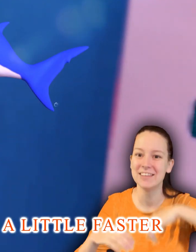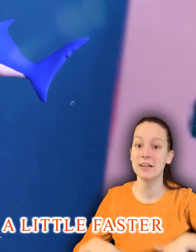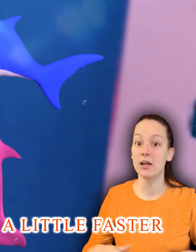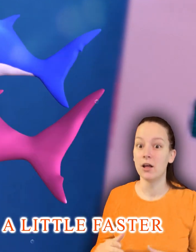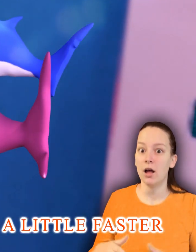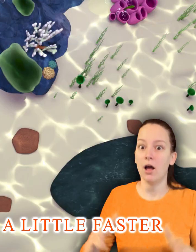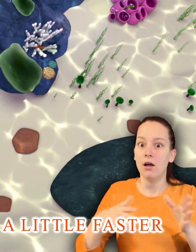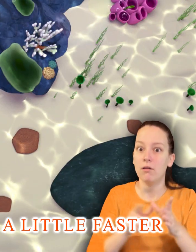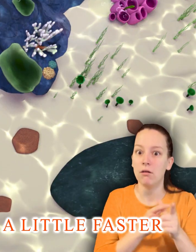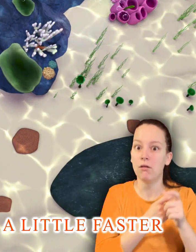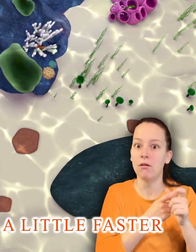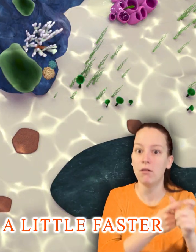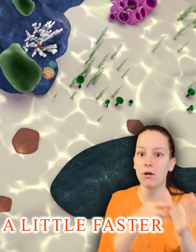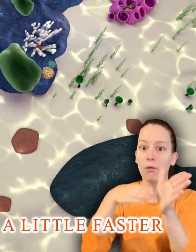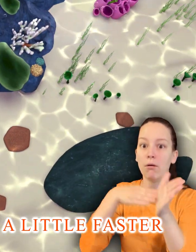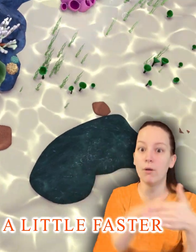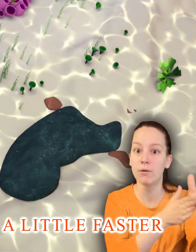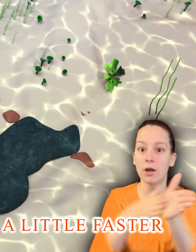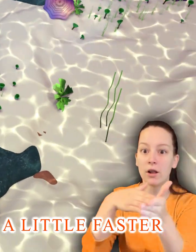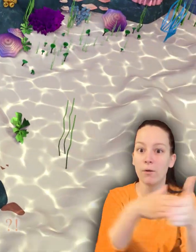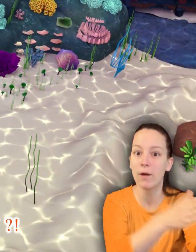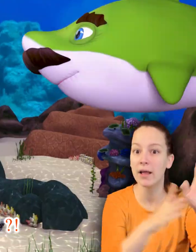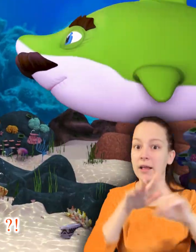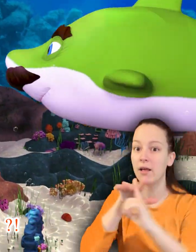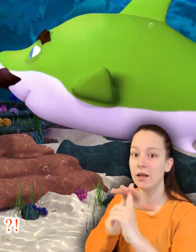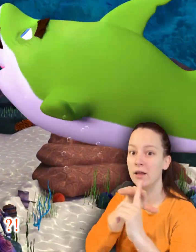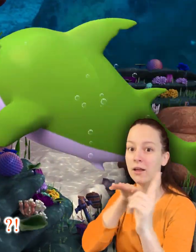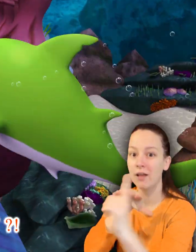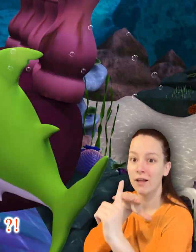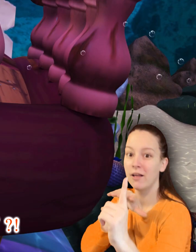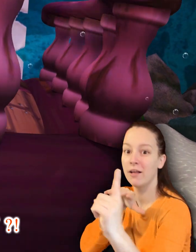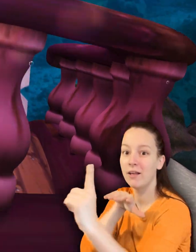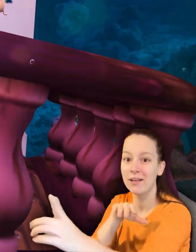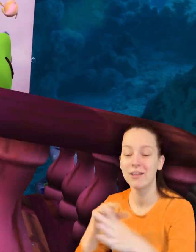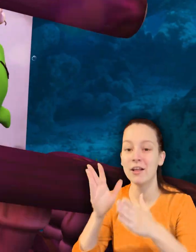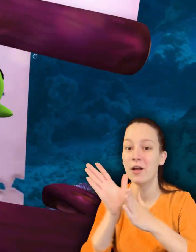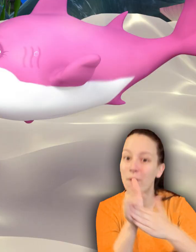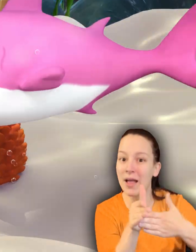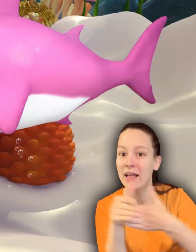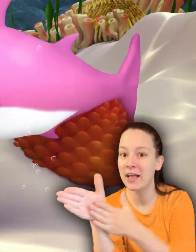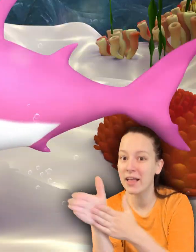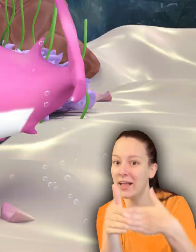this time we're gonna go a little faster are you ready